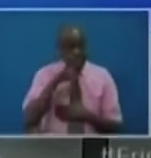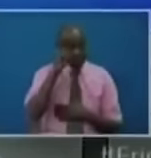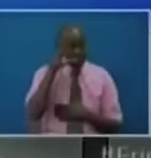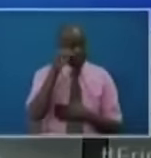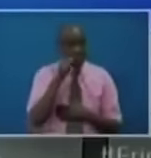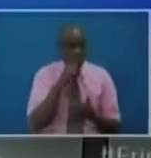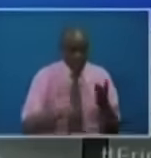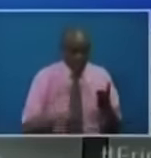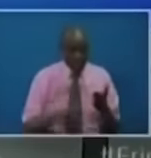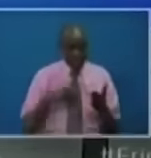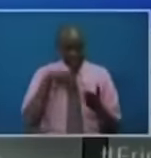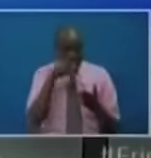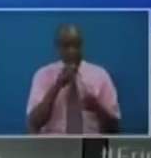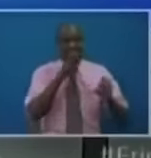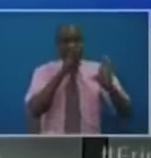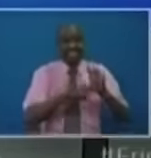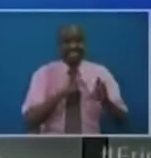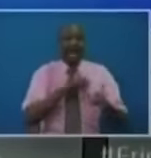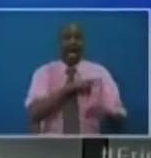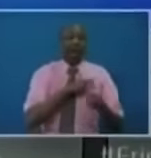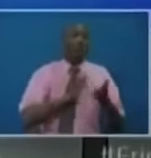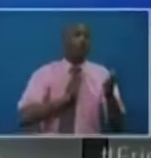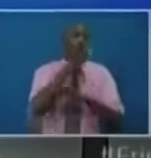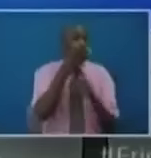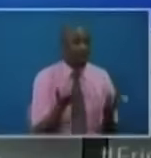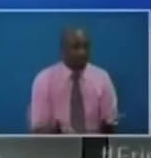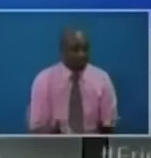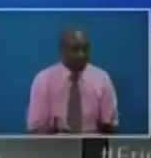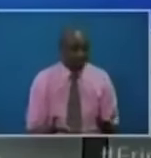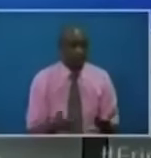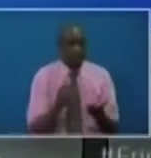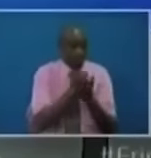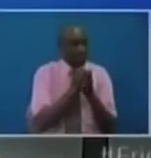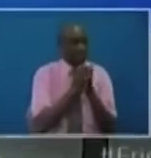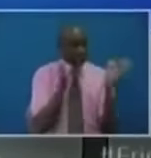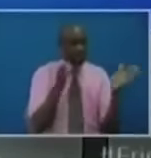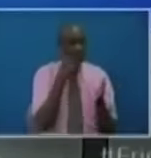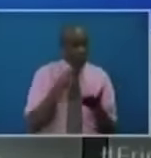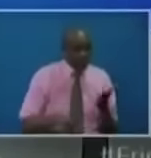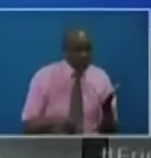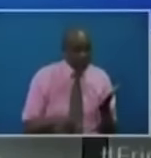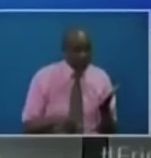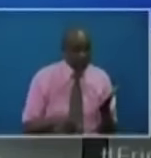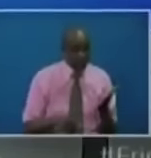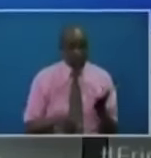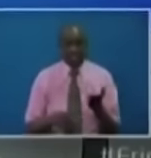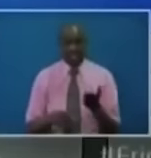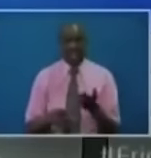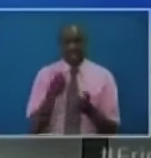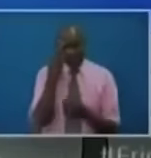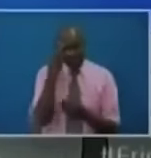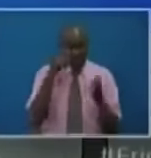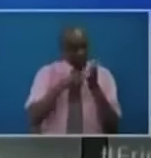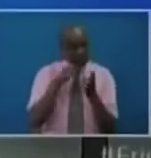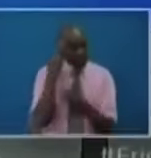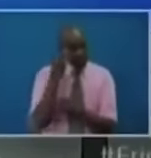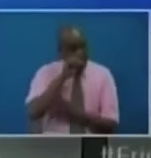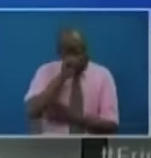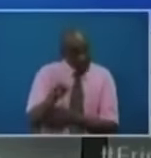was on the excess seating allowances. So the Auditor General's report shows you that 3.3 million